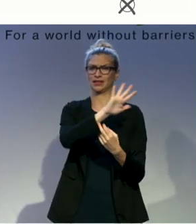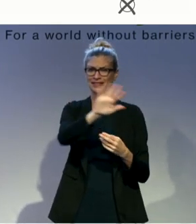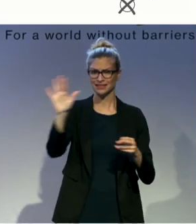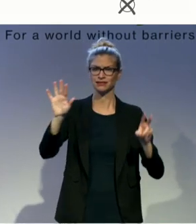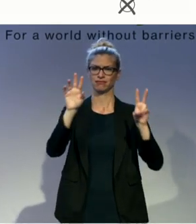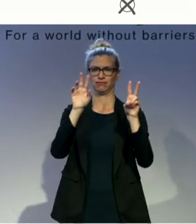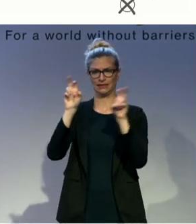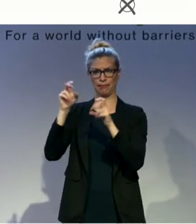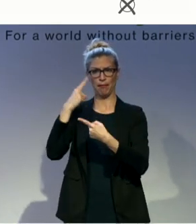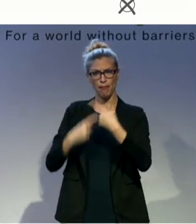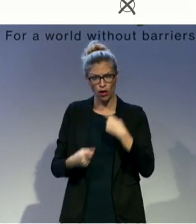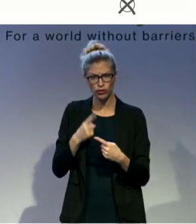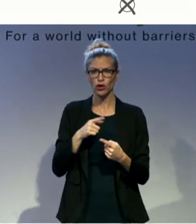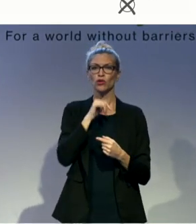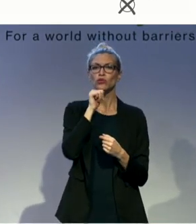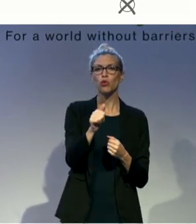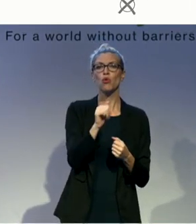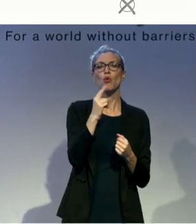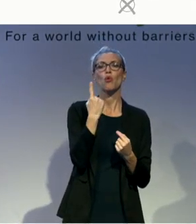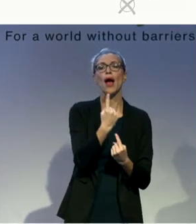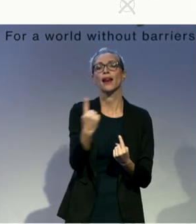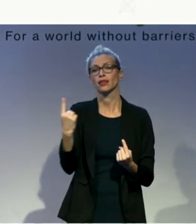during election battles. Thank you.